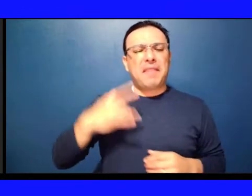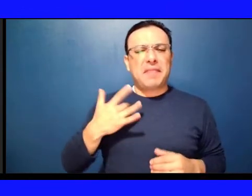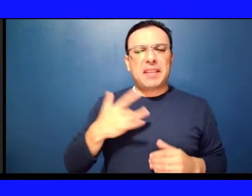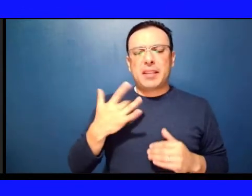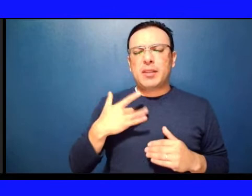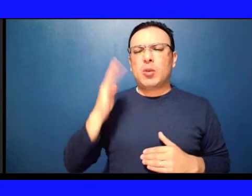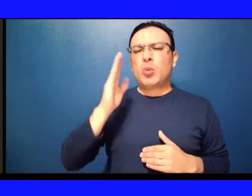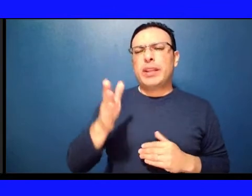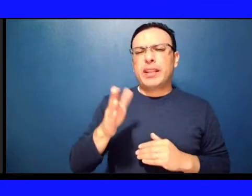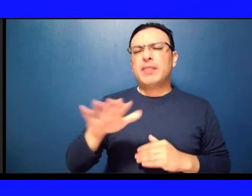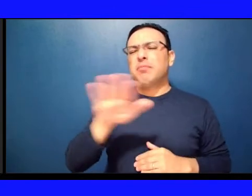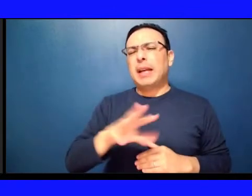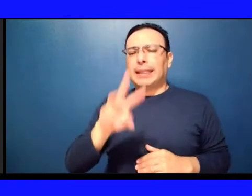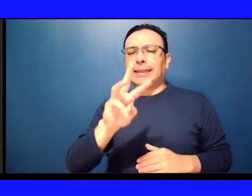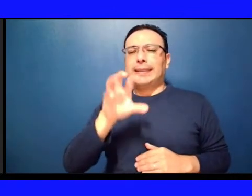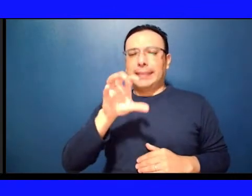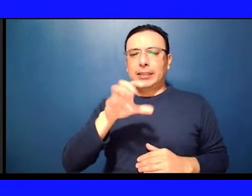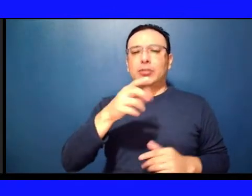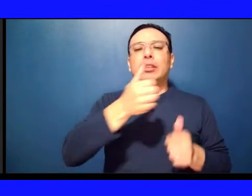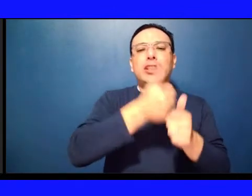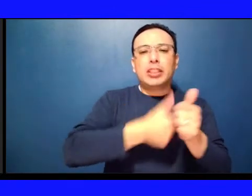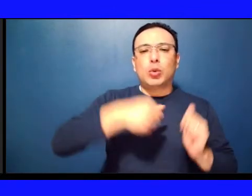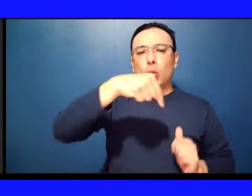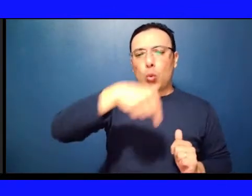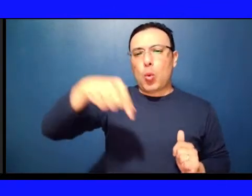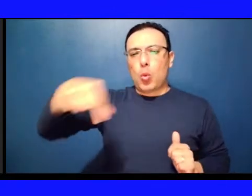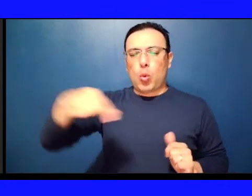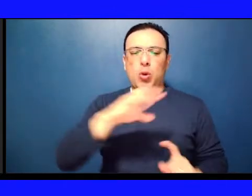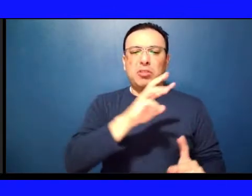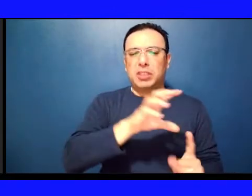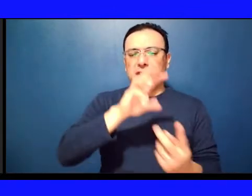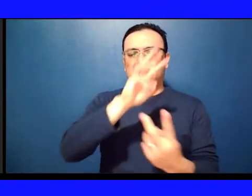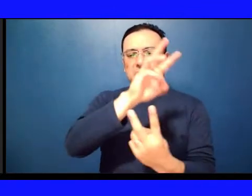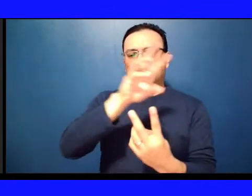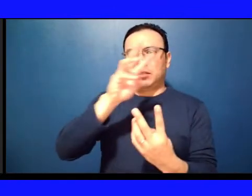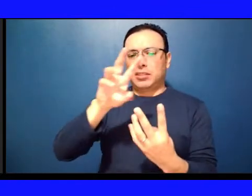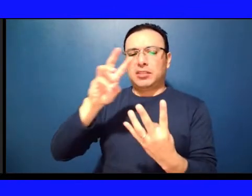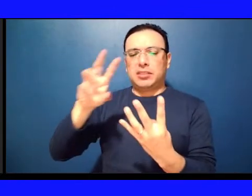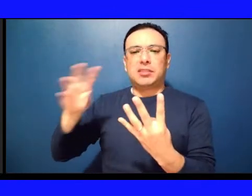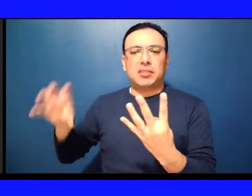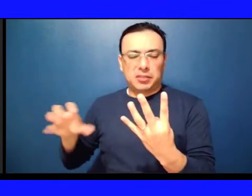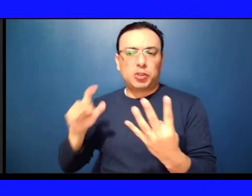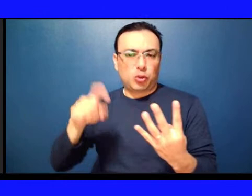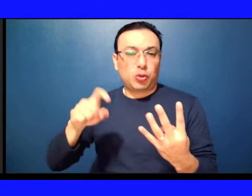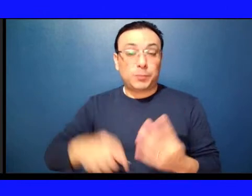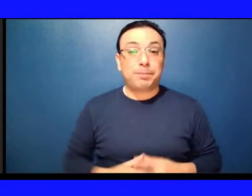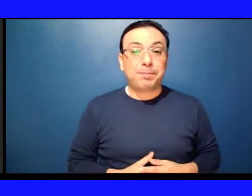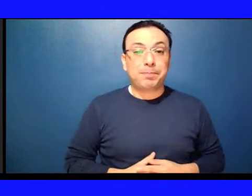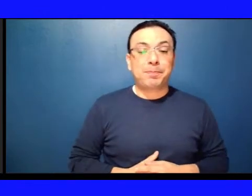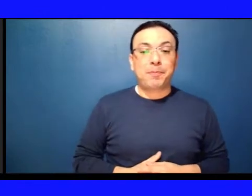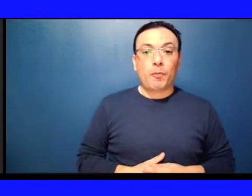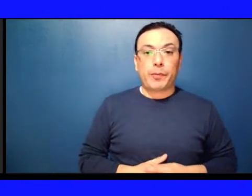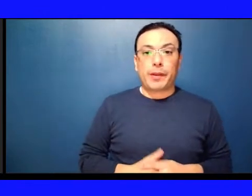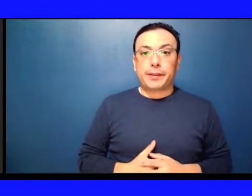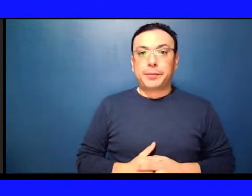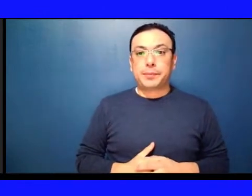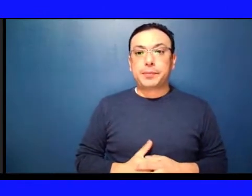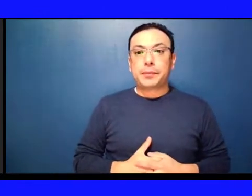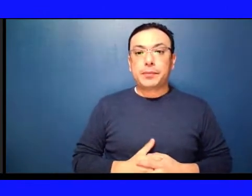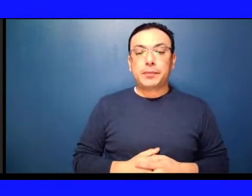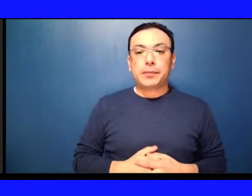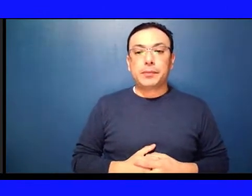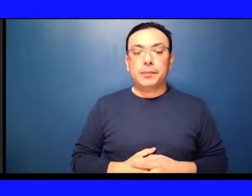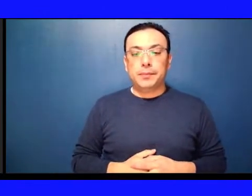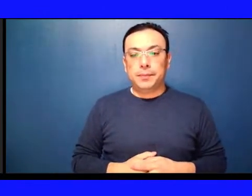follow-up appointments kept within 30 days after behavioral health discharge. Almost unbelievable. And then when we dug deeper, it is